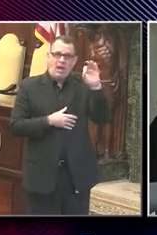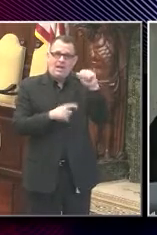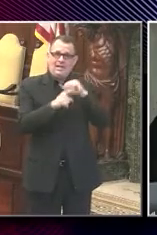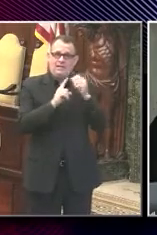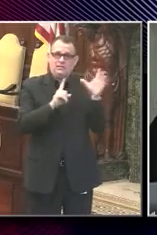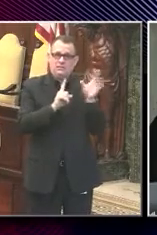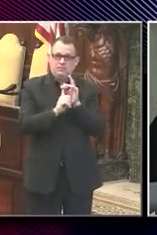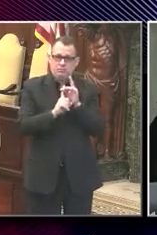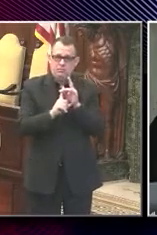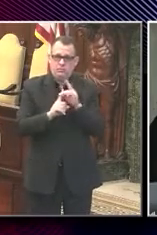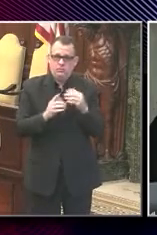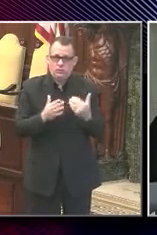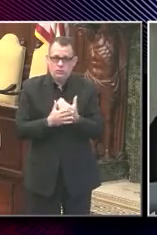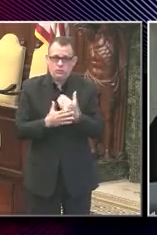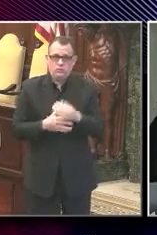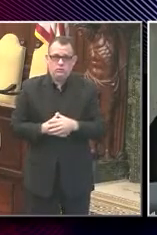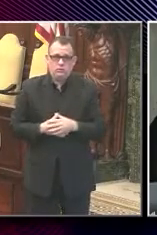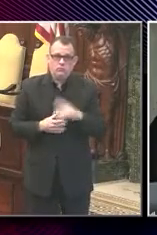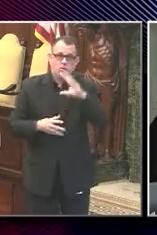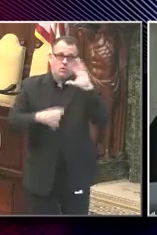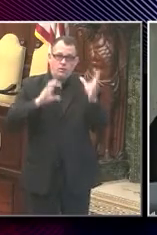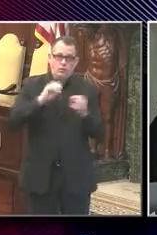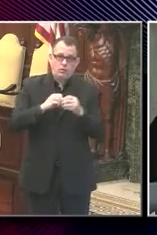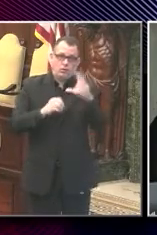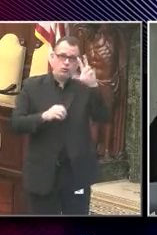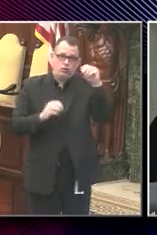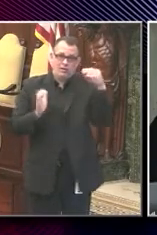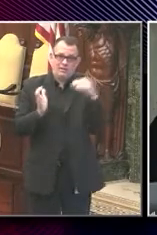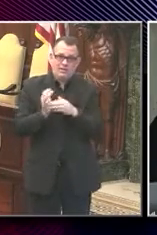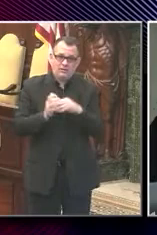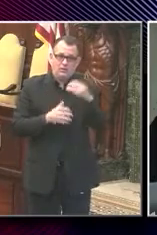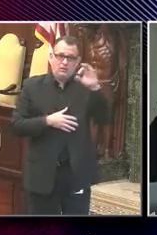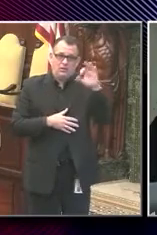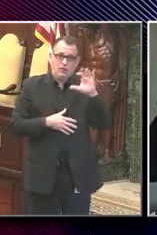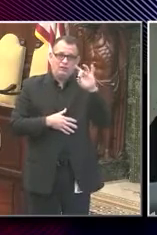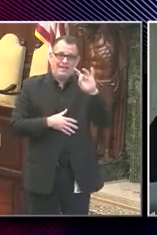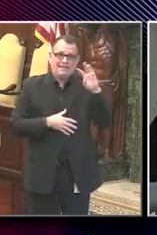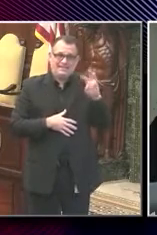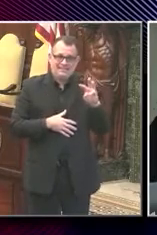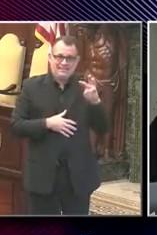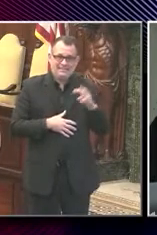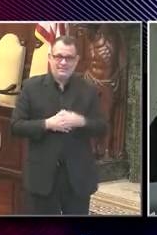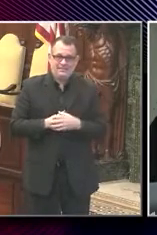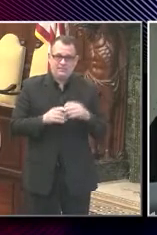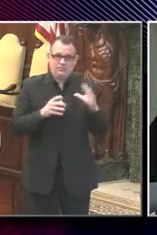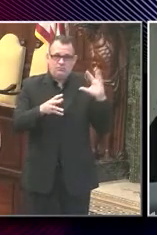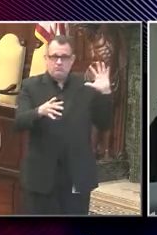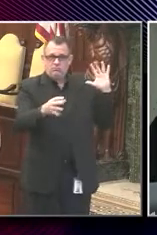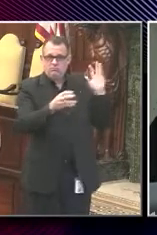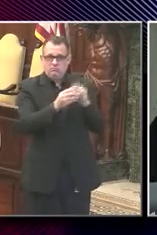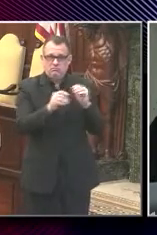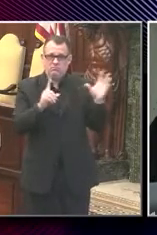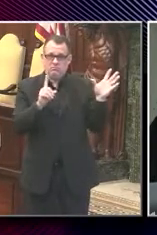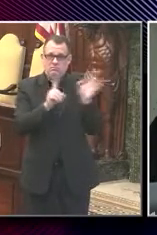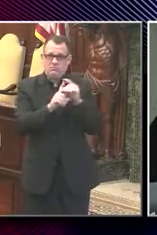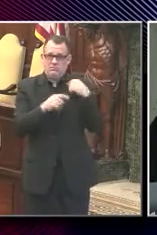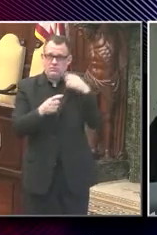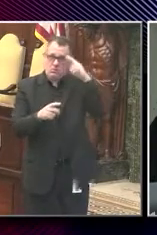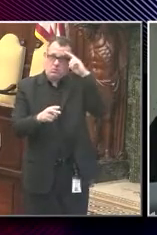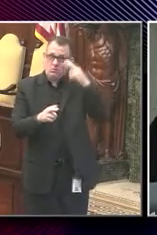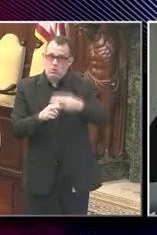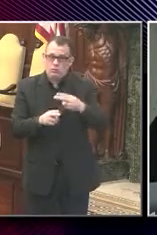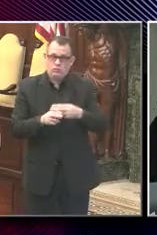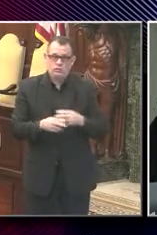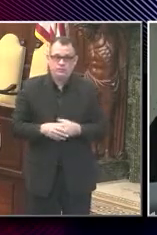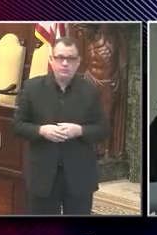Philadelphia residents, bringing us to a total of 30,986 since the beginning of the epidemic. Now, we received the results of